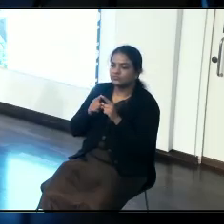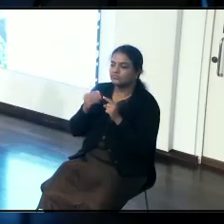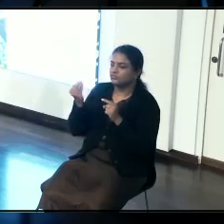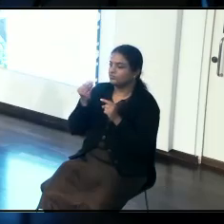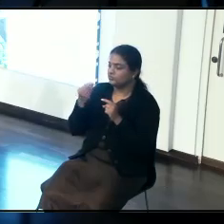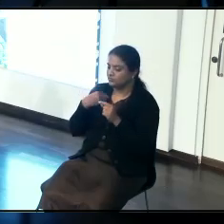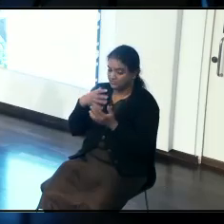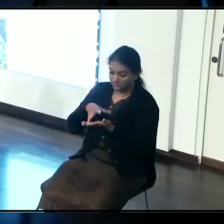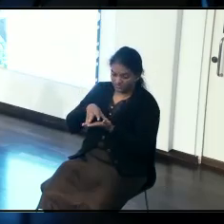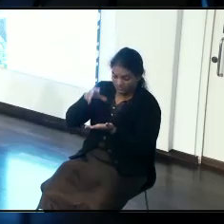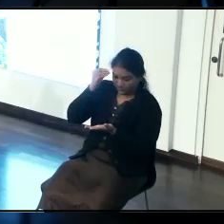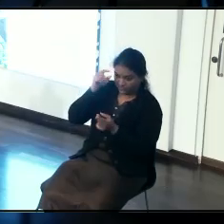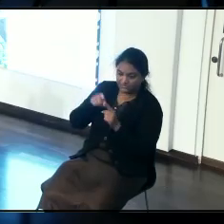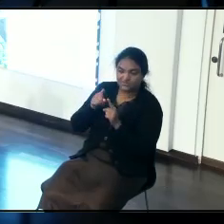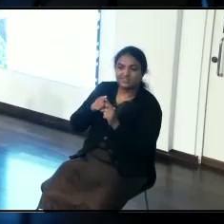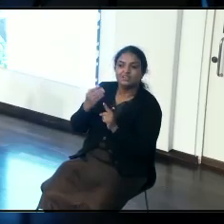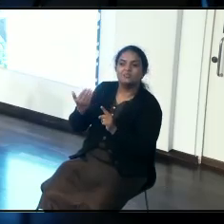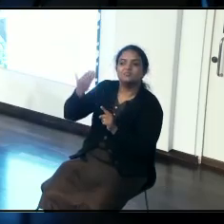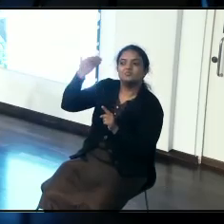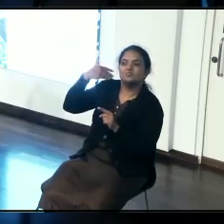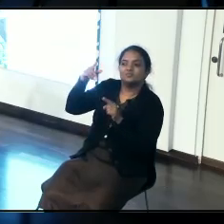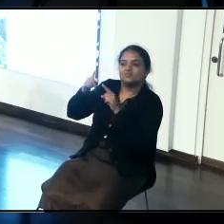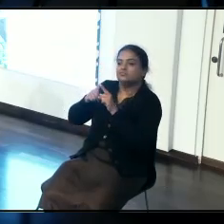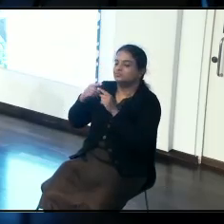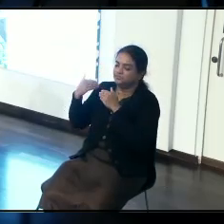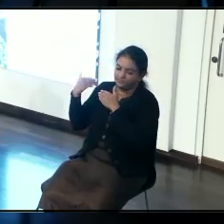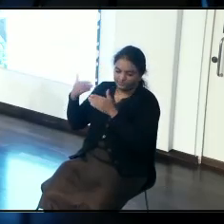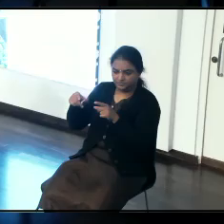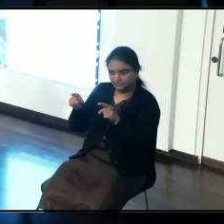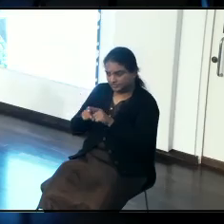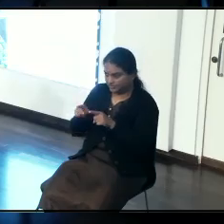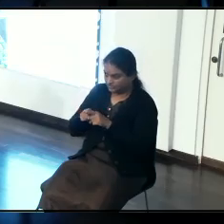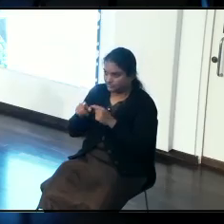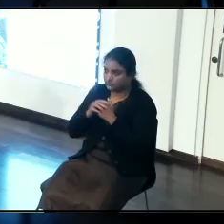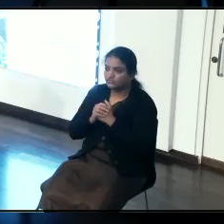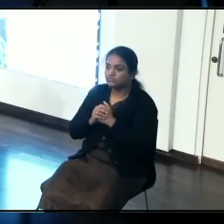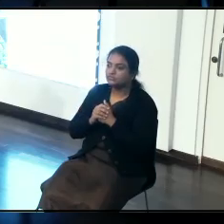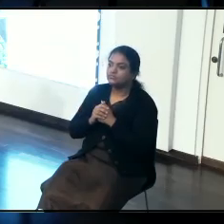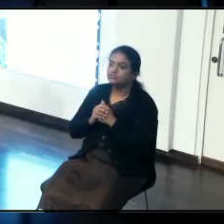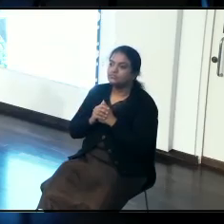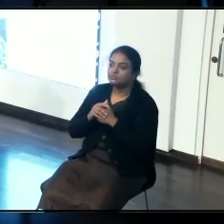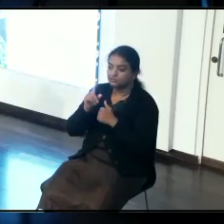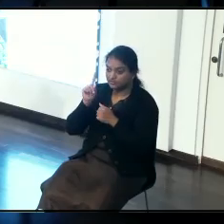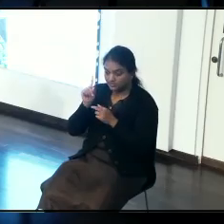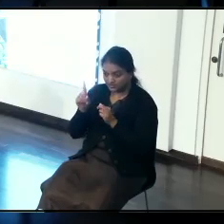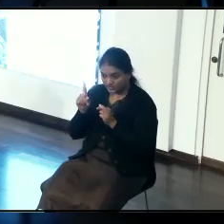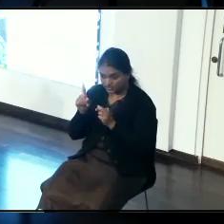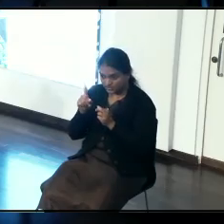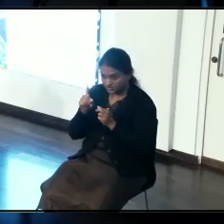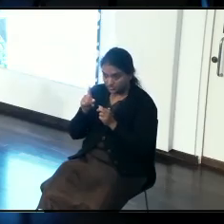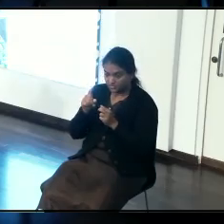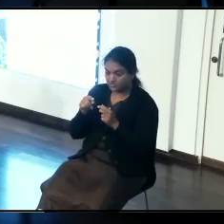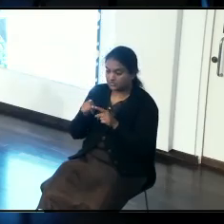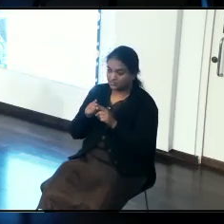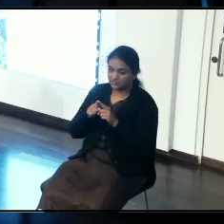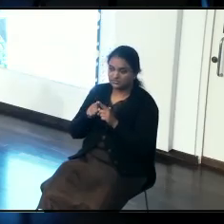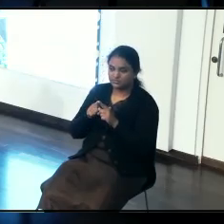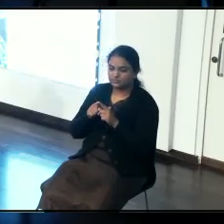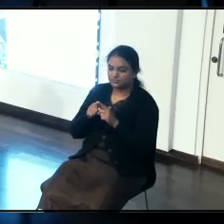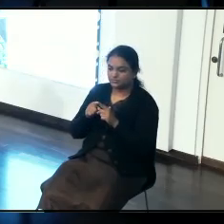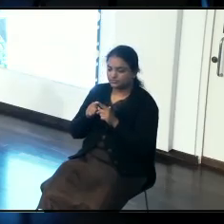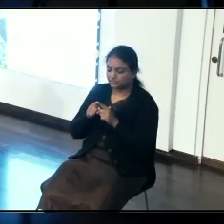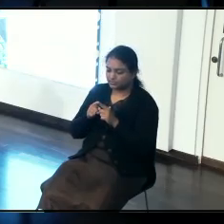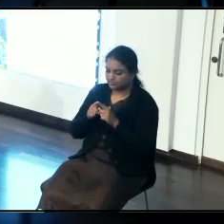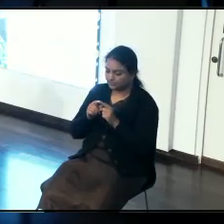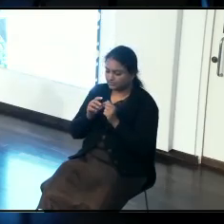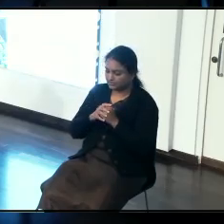we learn from the past, blah, blah, which is all fine. That's good, right? That's correct. But I have a slightly different take. So my